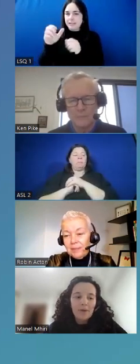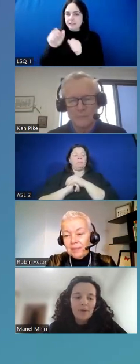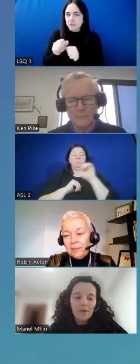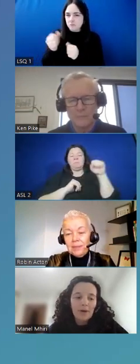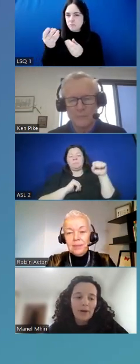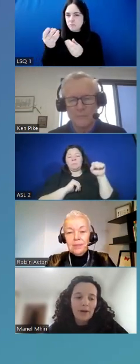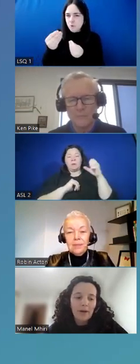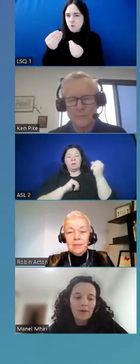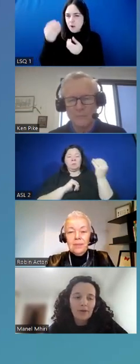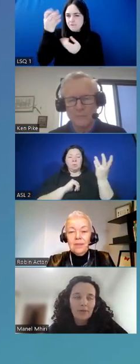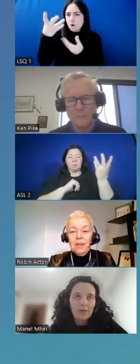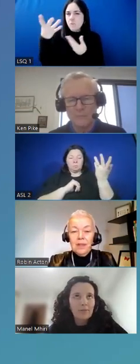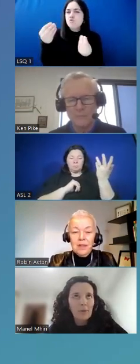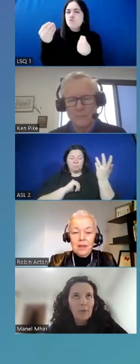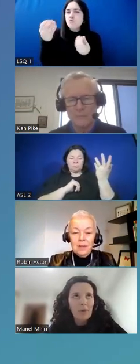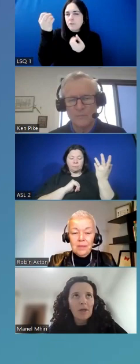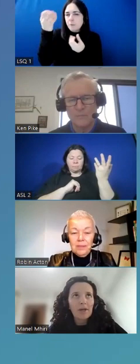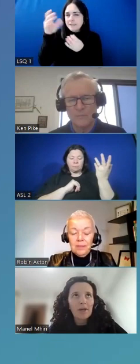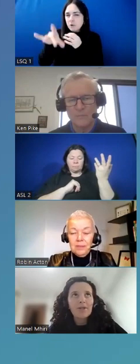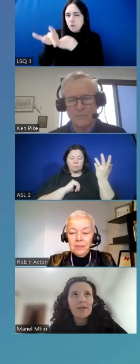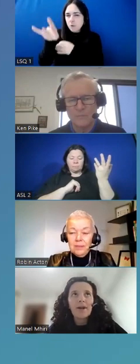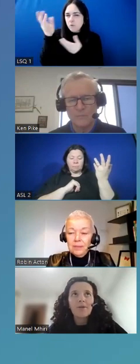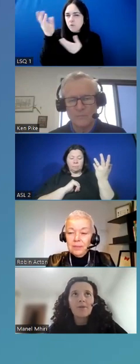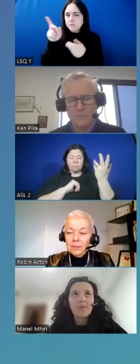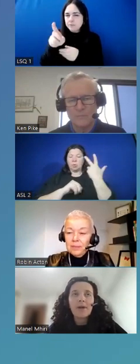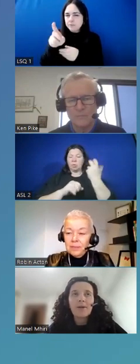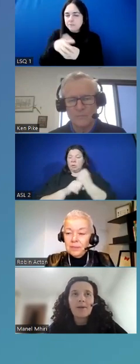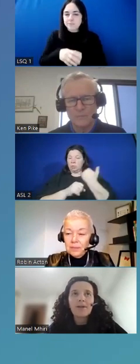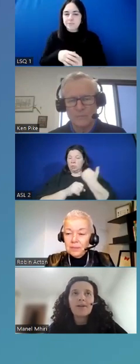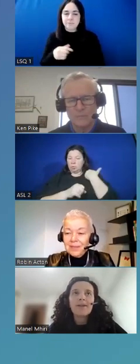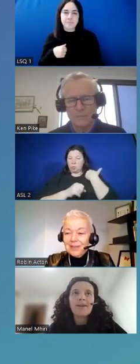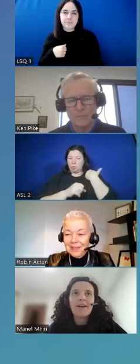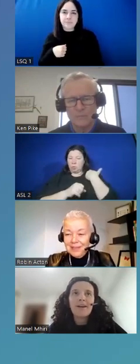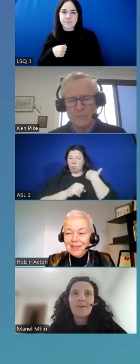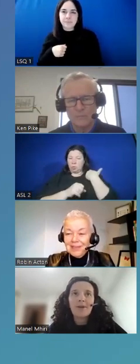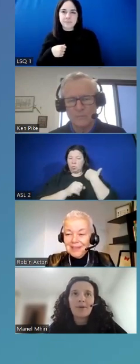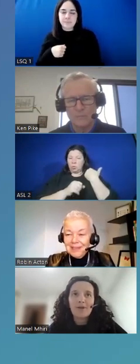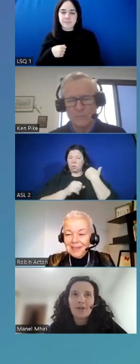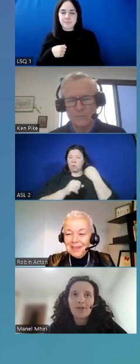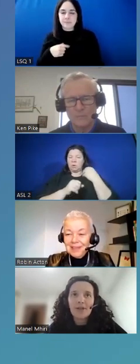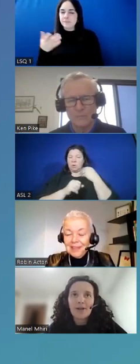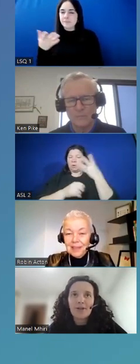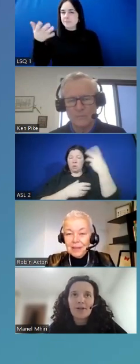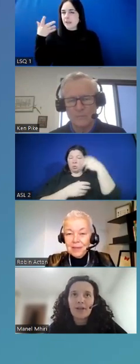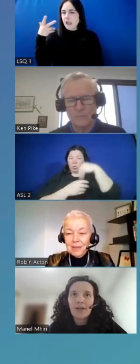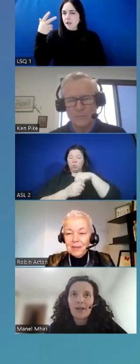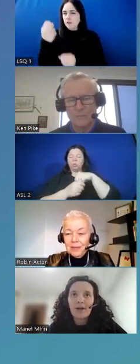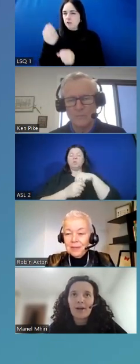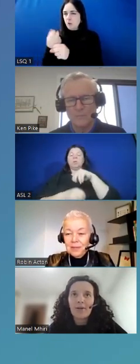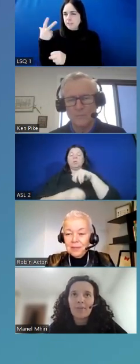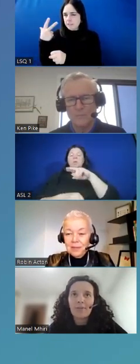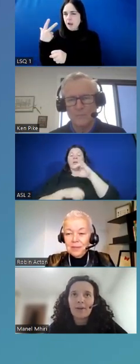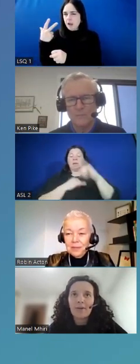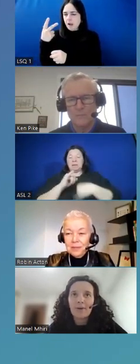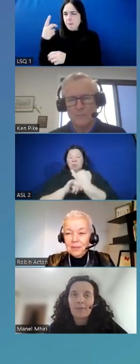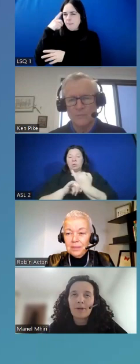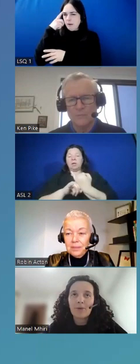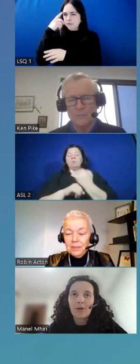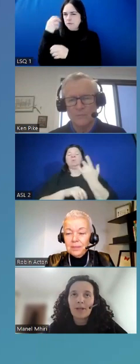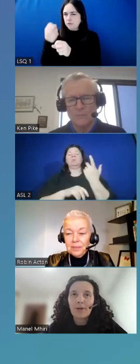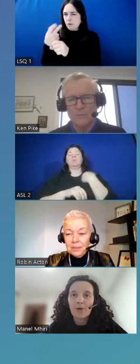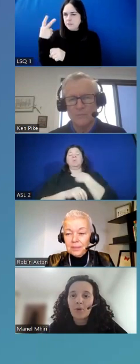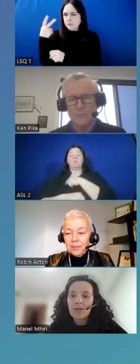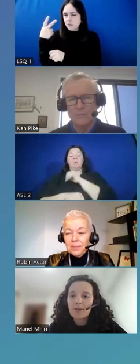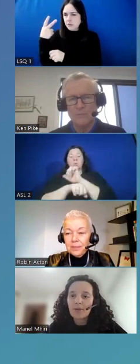Yeah, so 3 years ago from now, I think, Inclusion International, we have